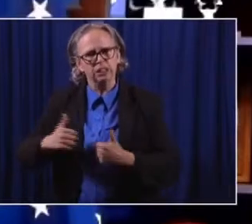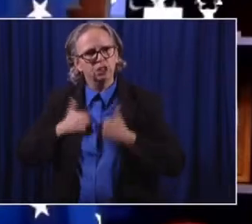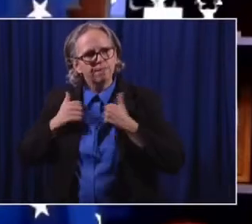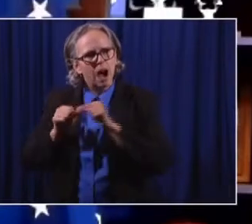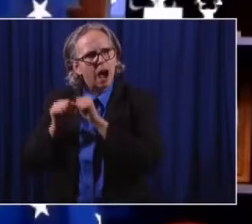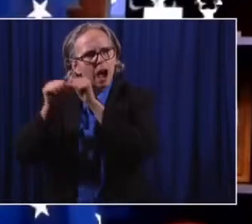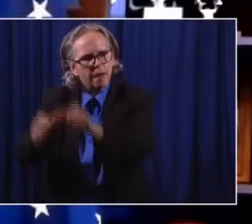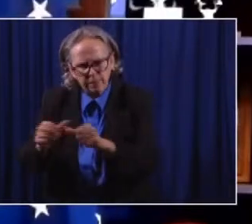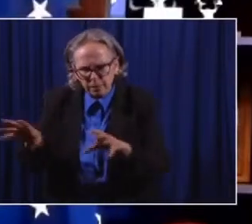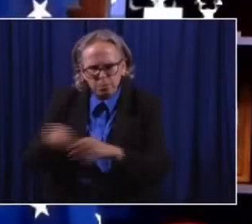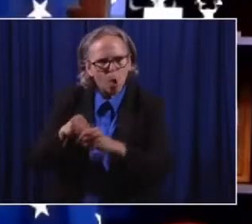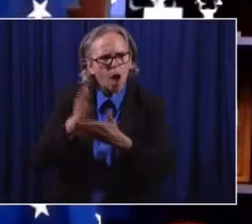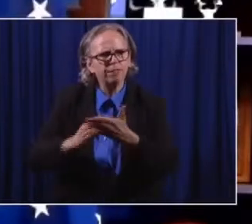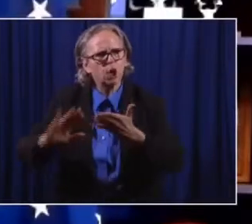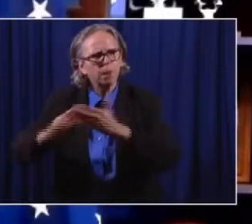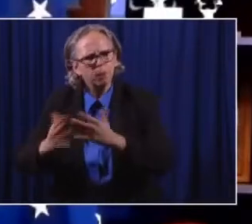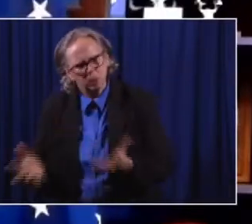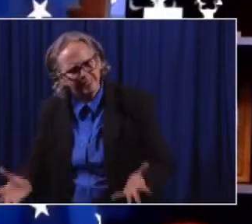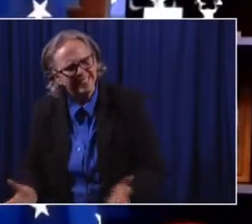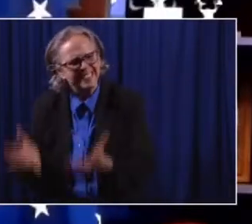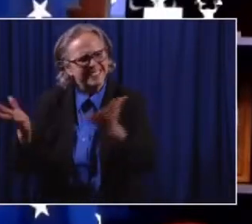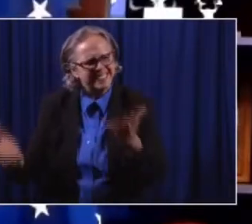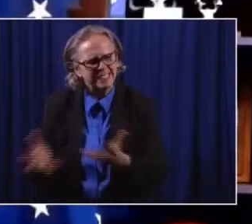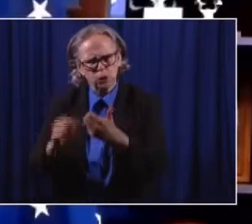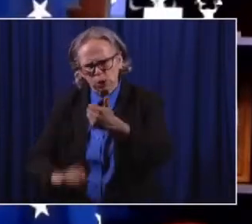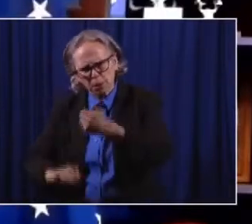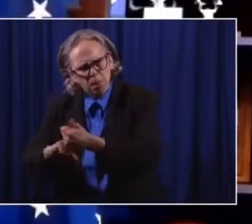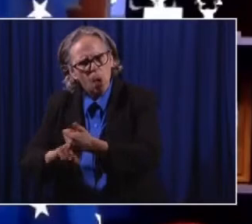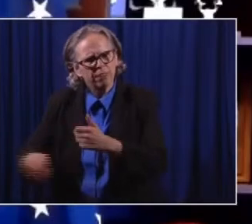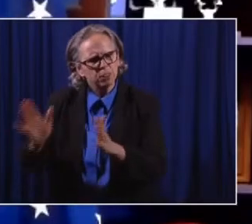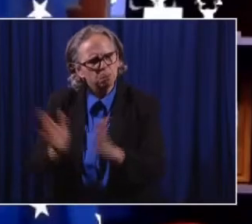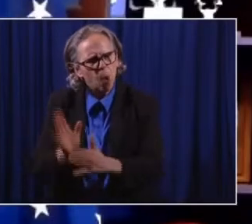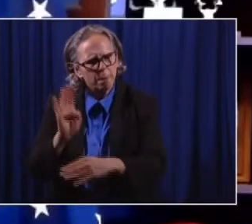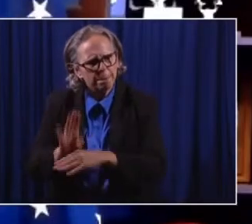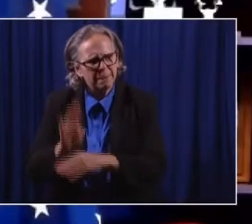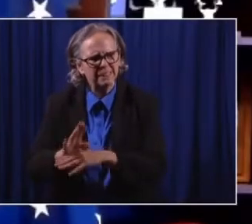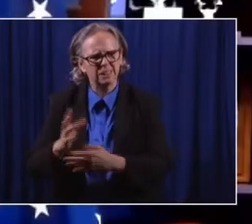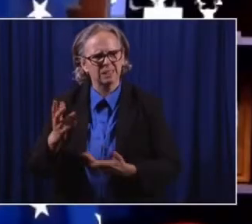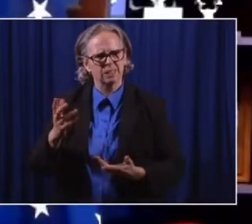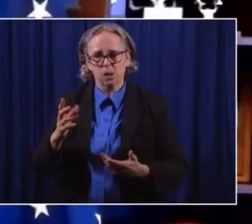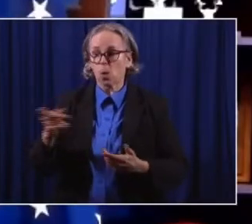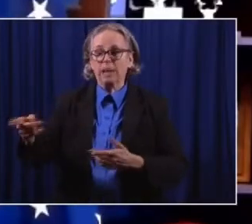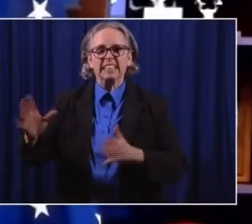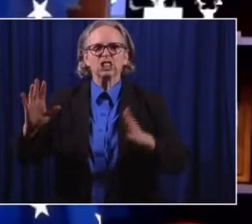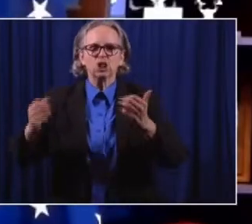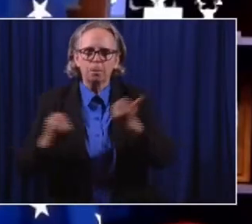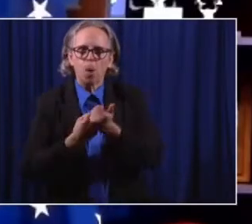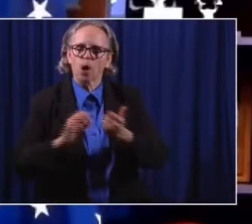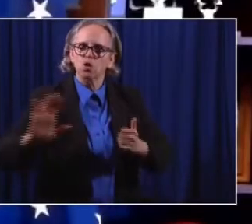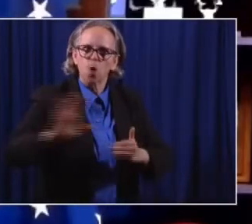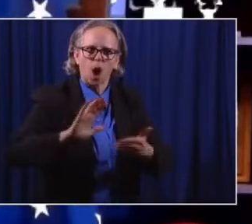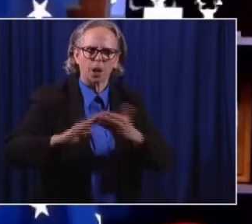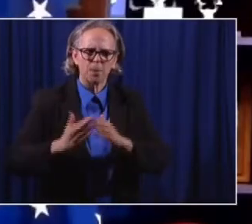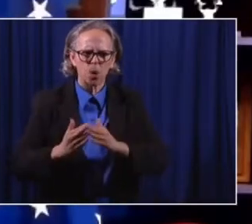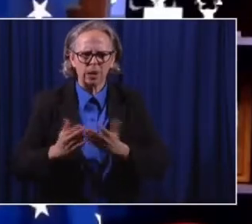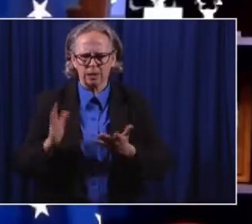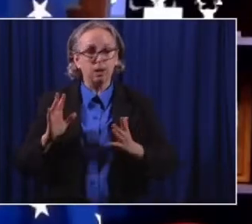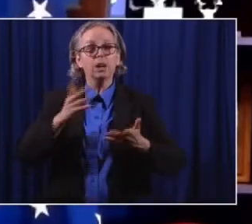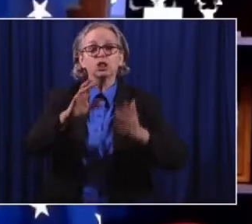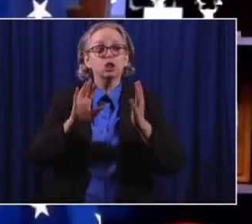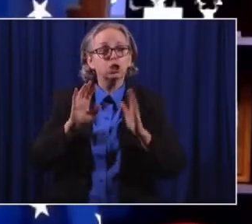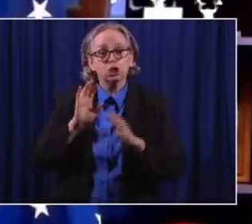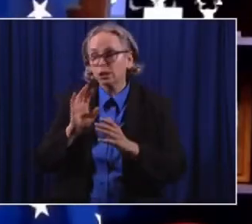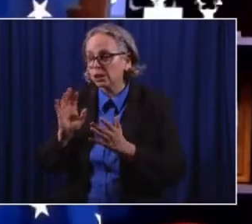gets circulated inside of your community, employing people, supporting families, helping support that